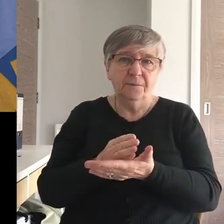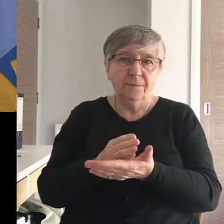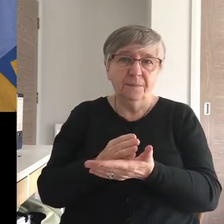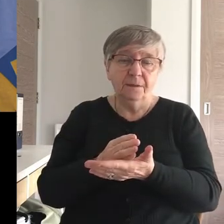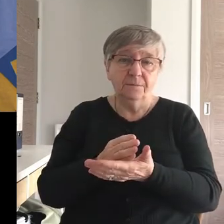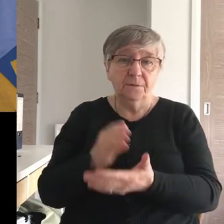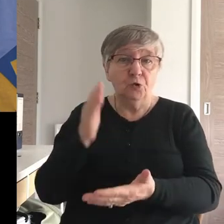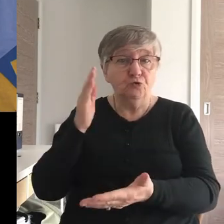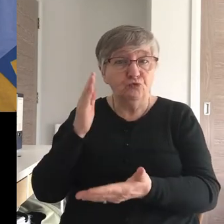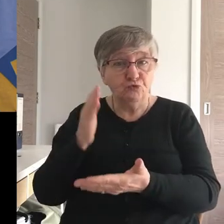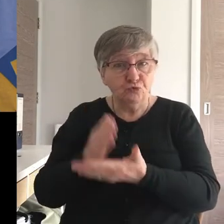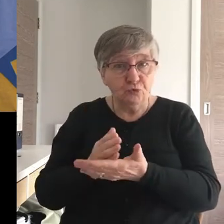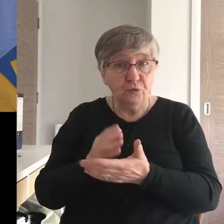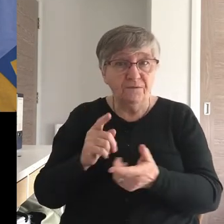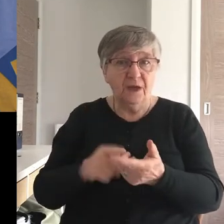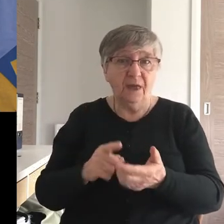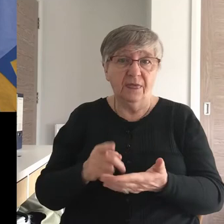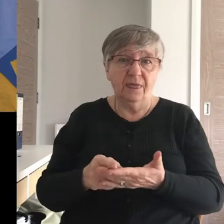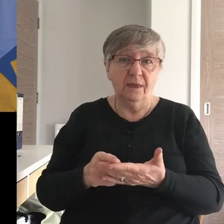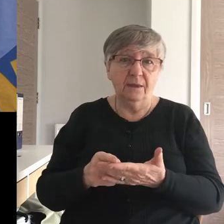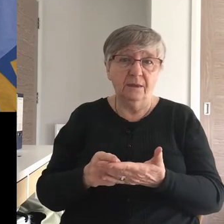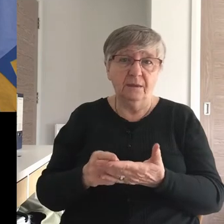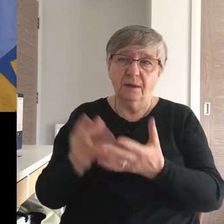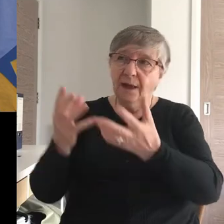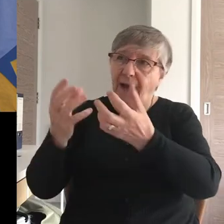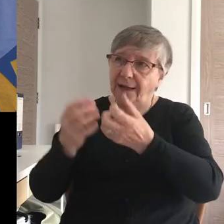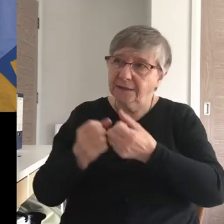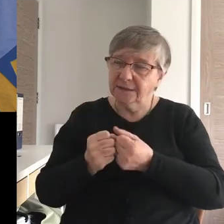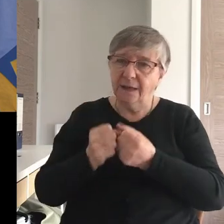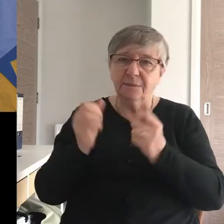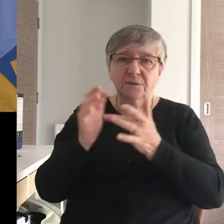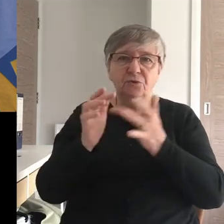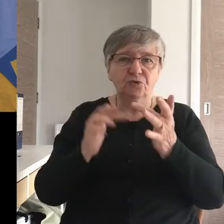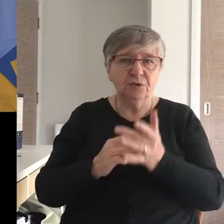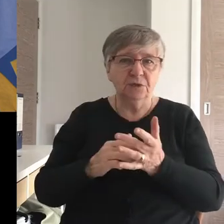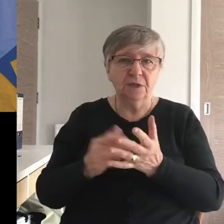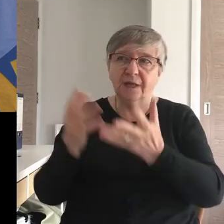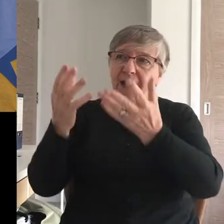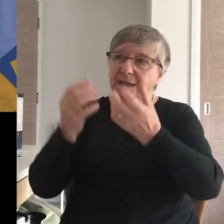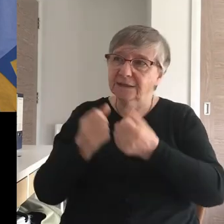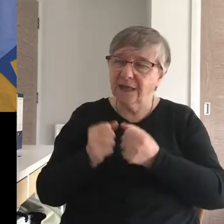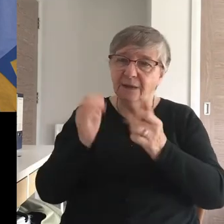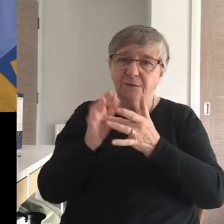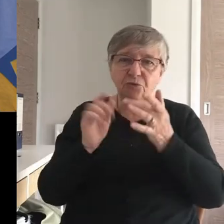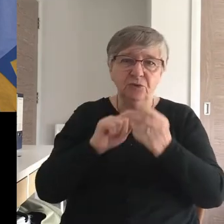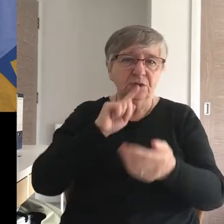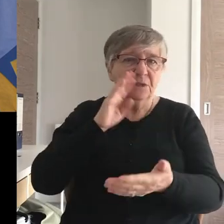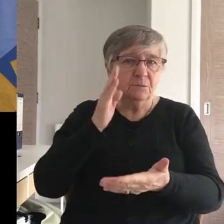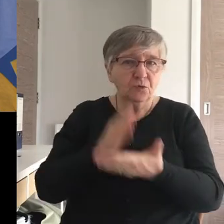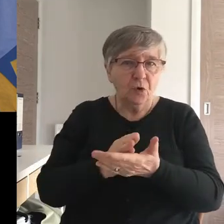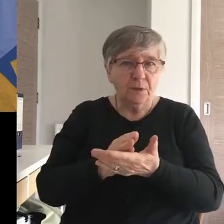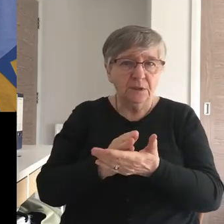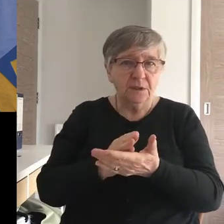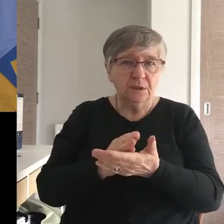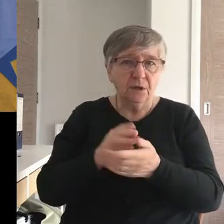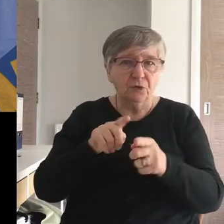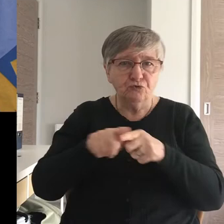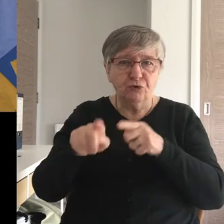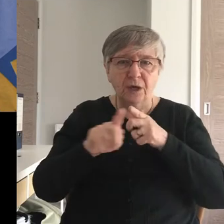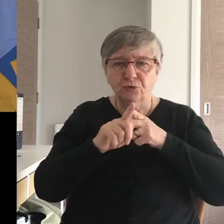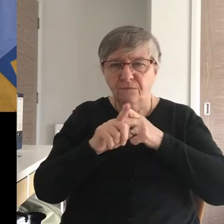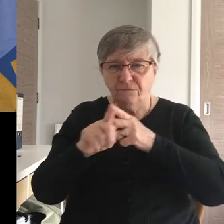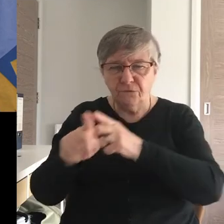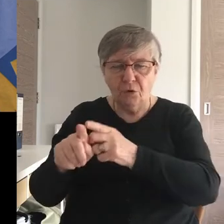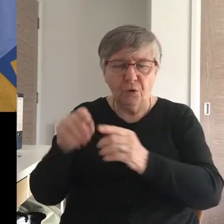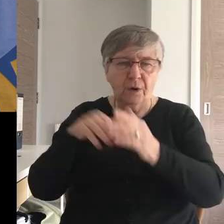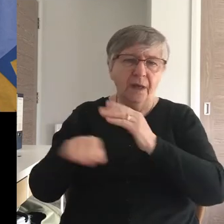But true faith lays hold of Christ, lays hold of the promises of Christ, and seeks to follow him in all things.